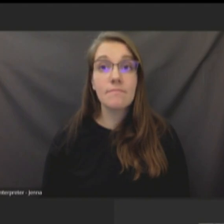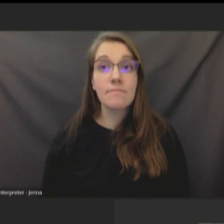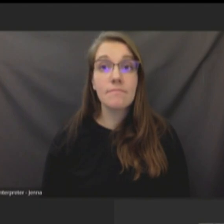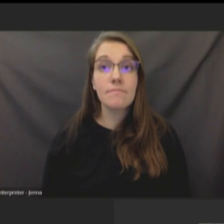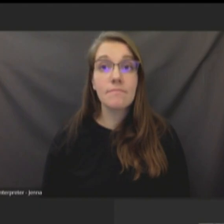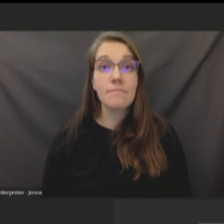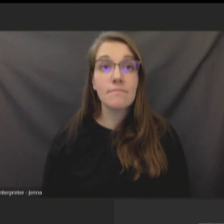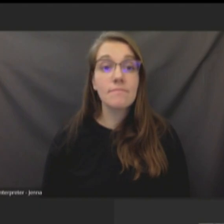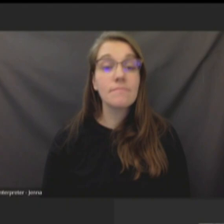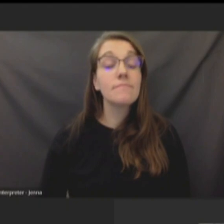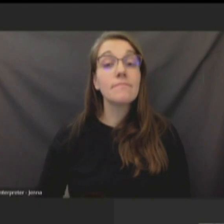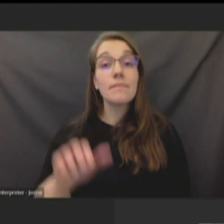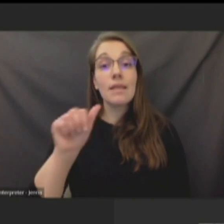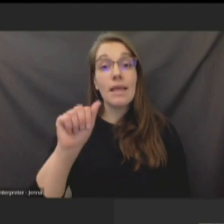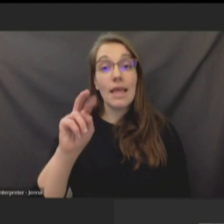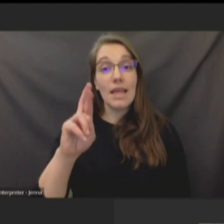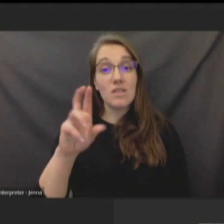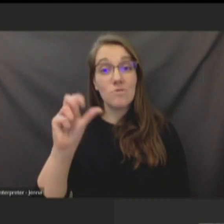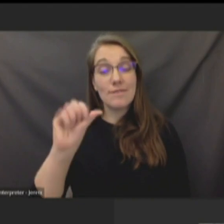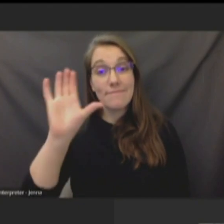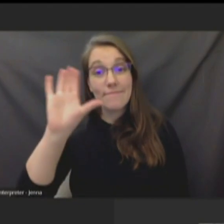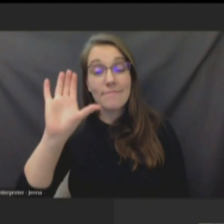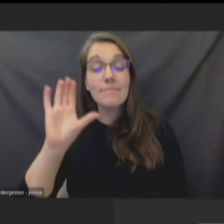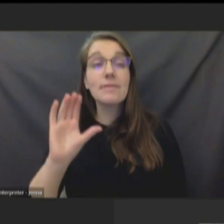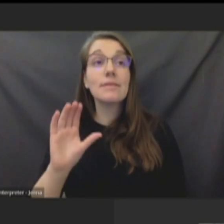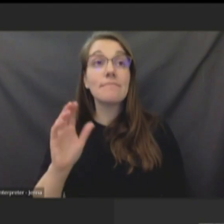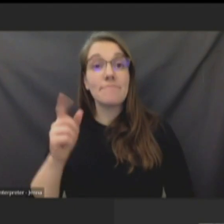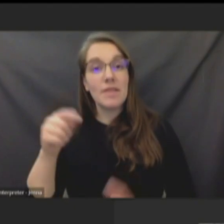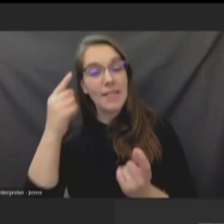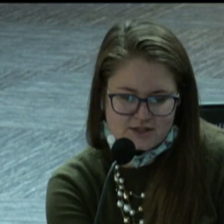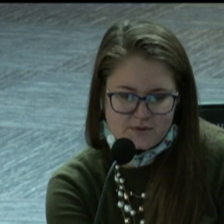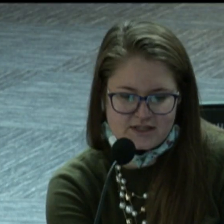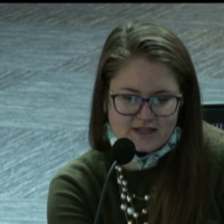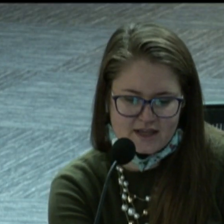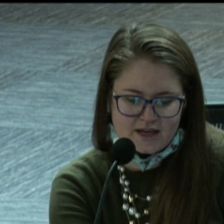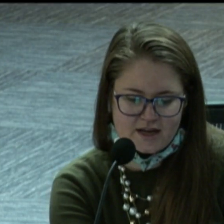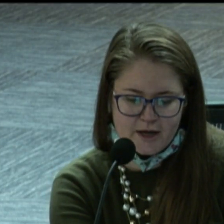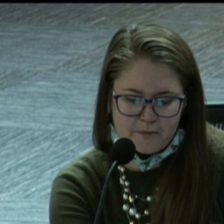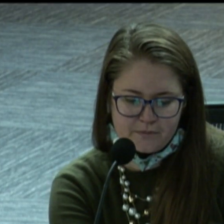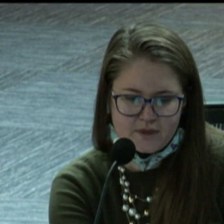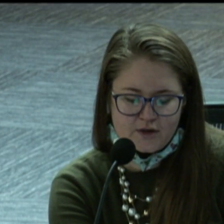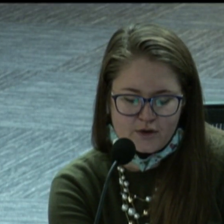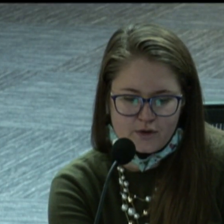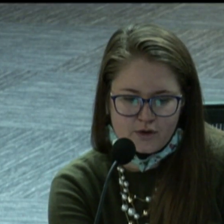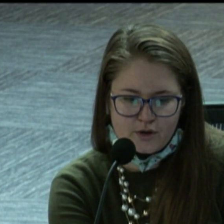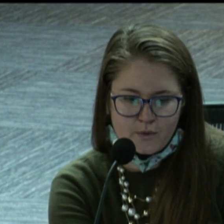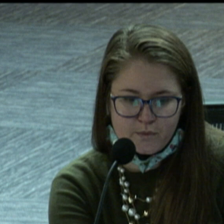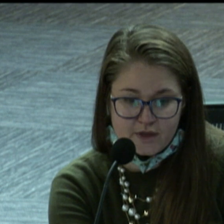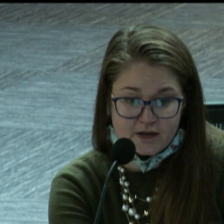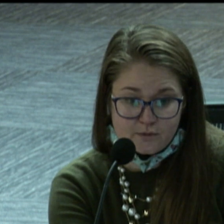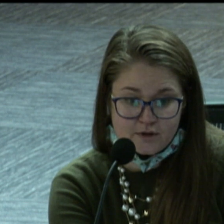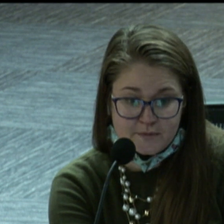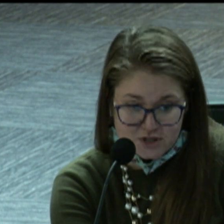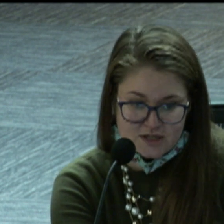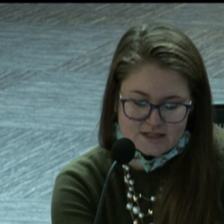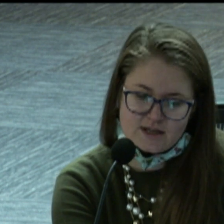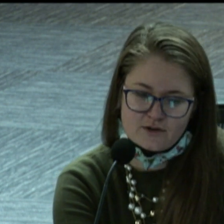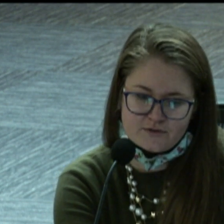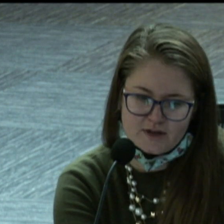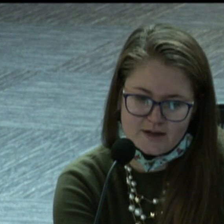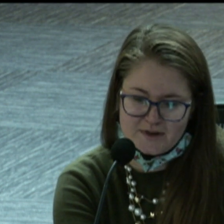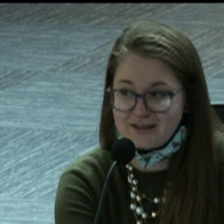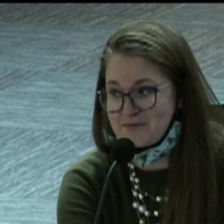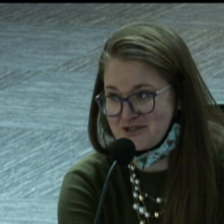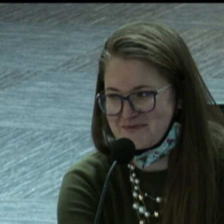This is Andrea with the commission. While folks are thinking or typing their questions, I just want to say that you know, the commission